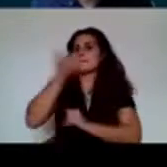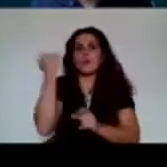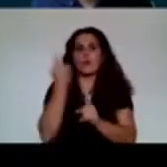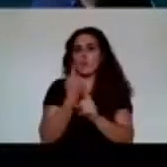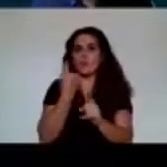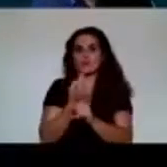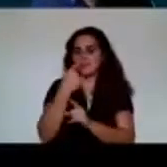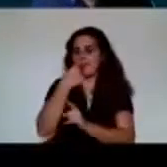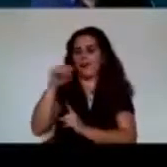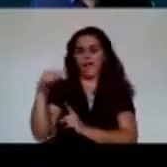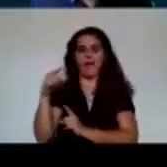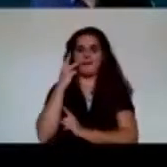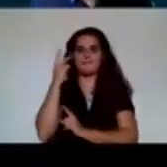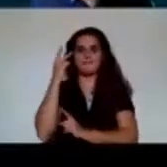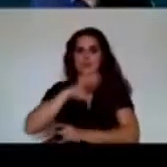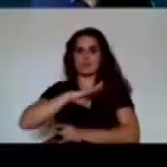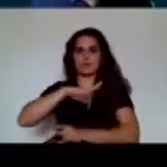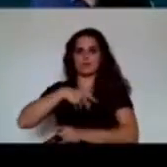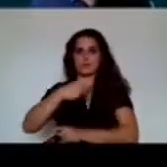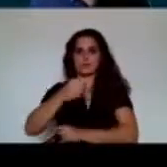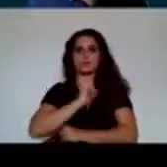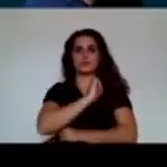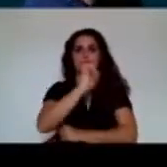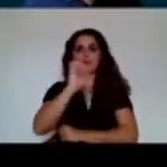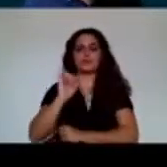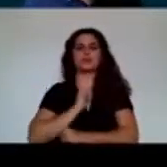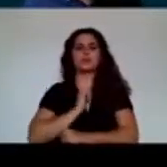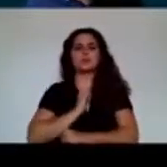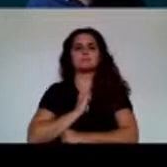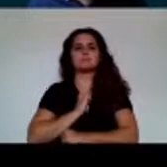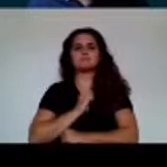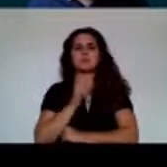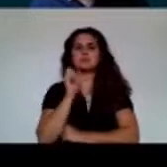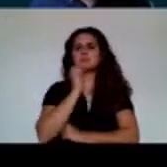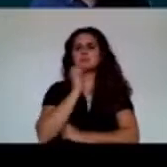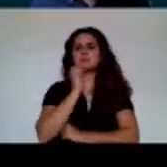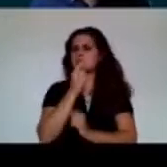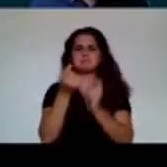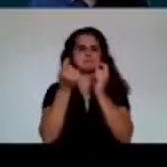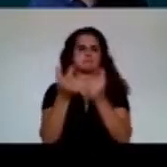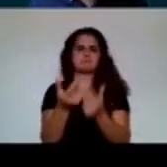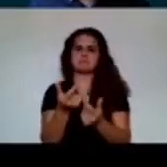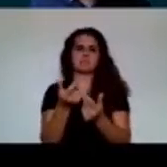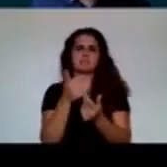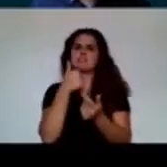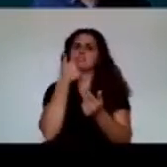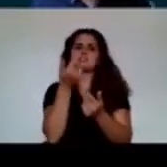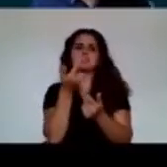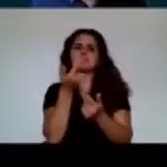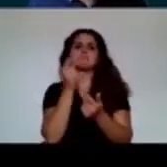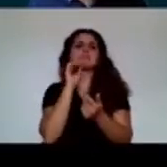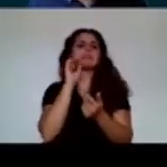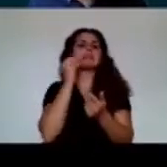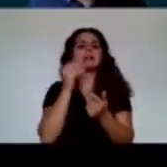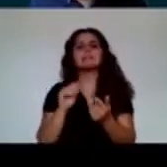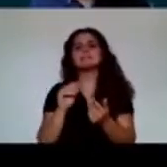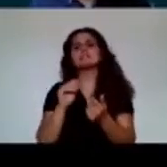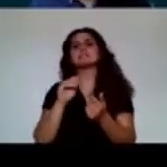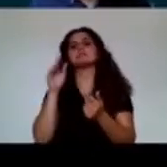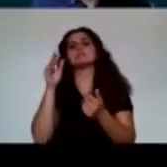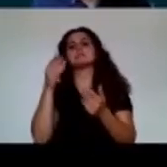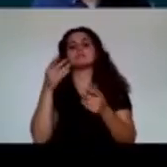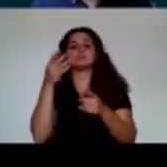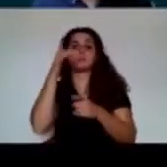our world. So it's very, very unlikely that you would complete this statement saying that children